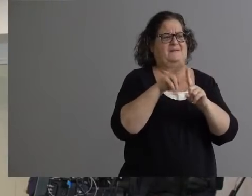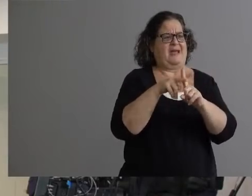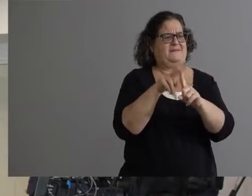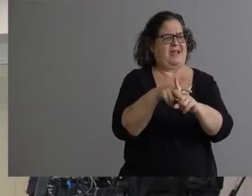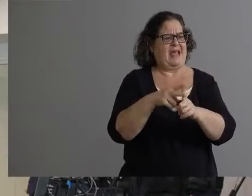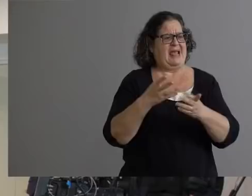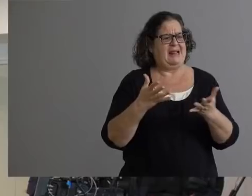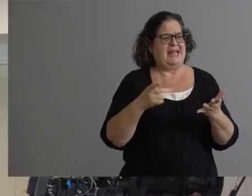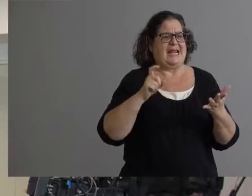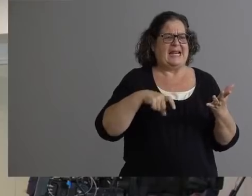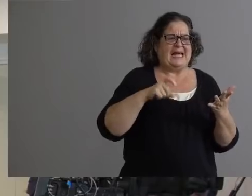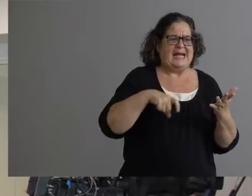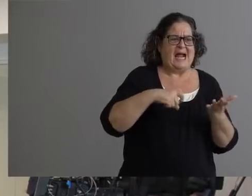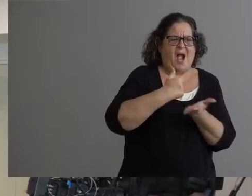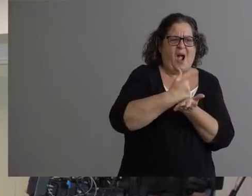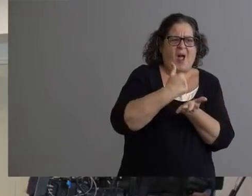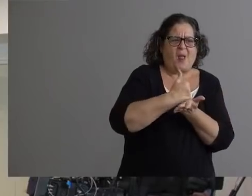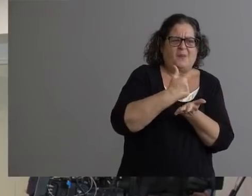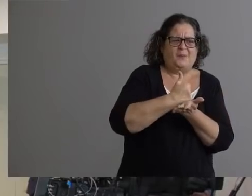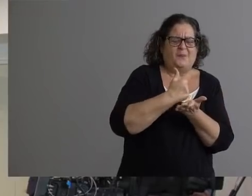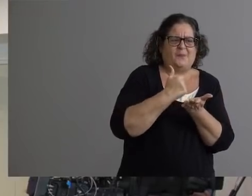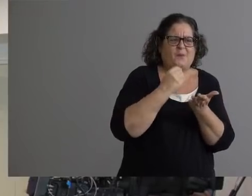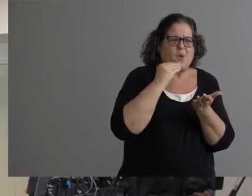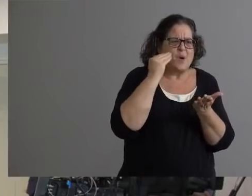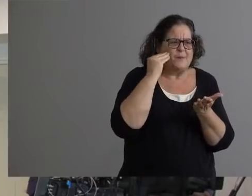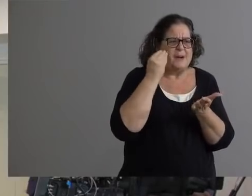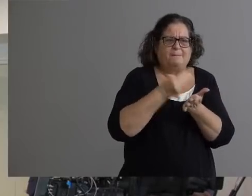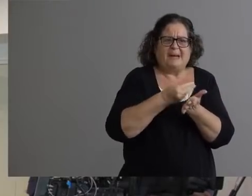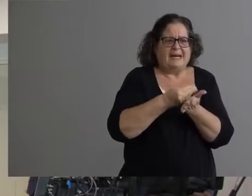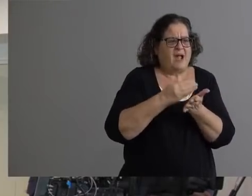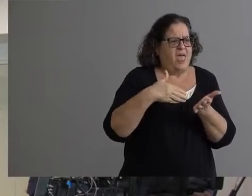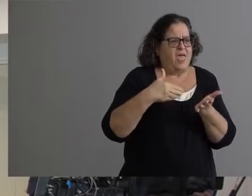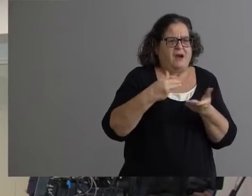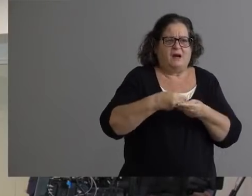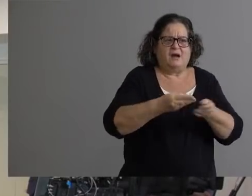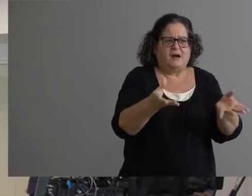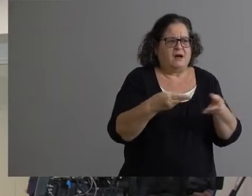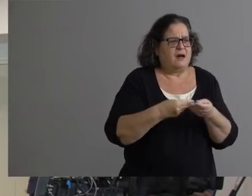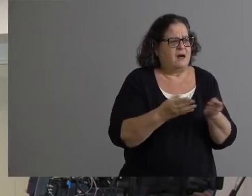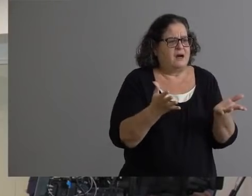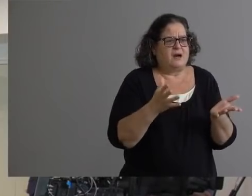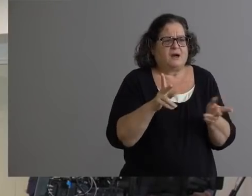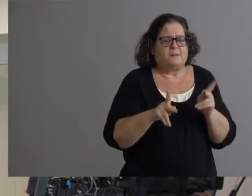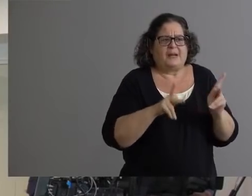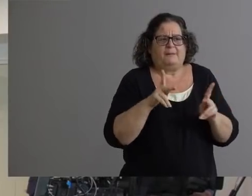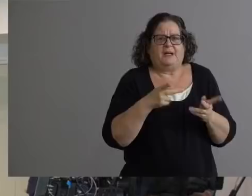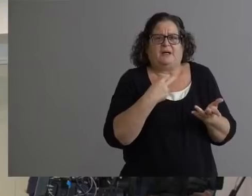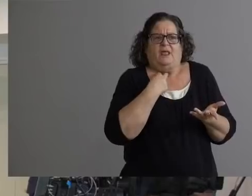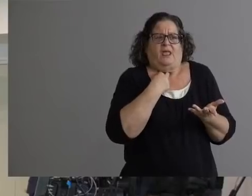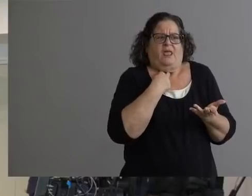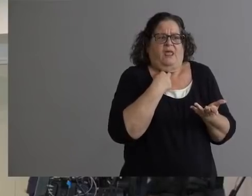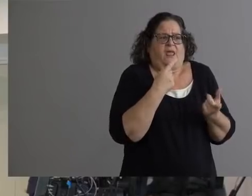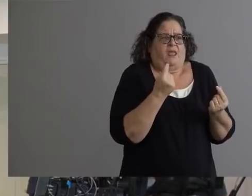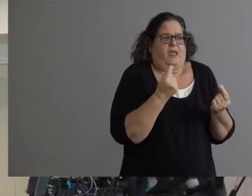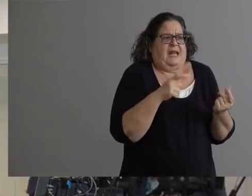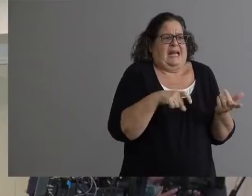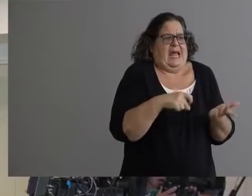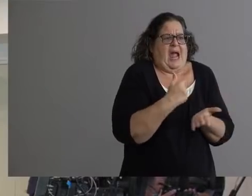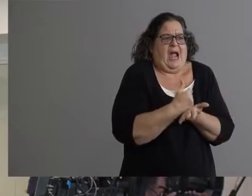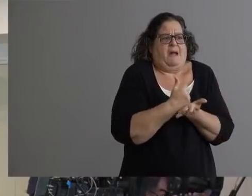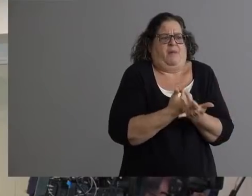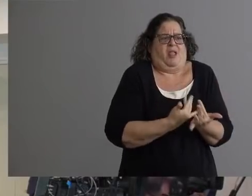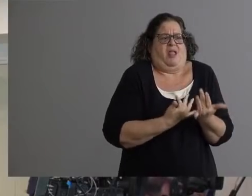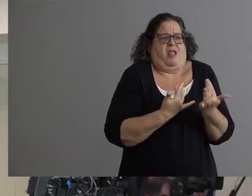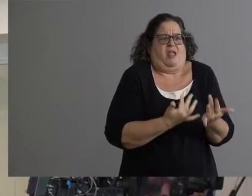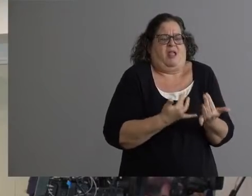assistance has yet to be dispersed. There's so many people waiting for help. How are you going to make sure that come